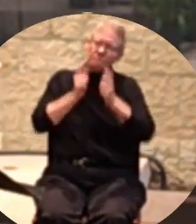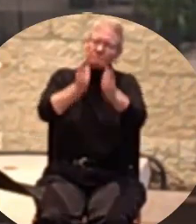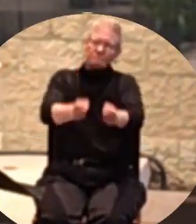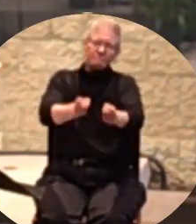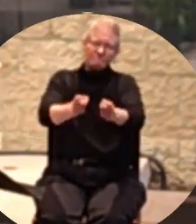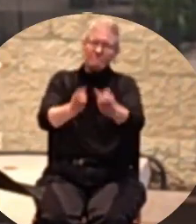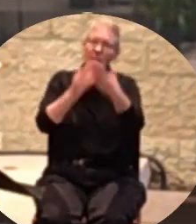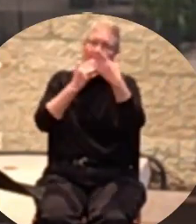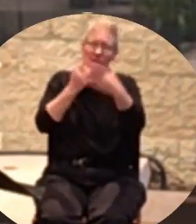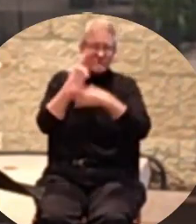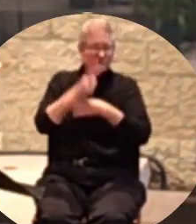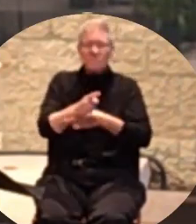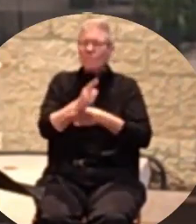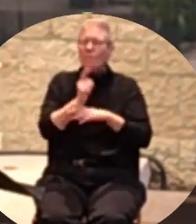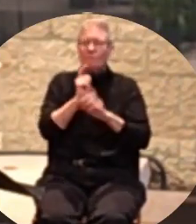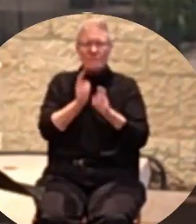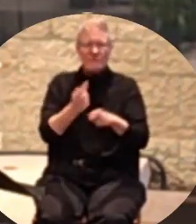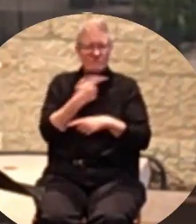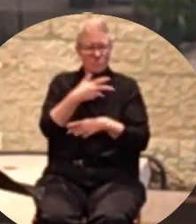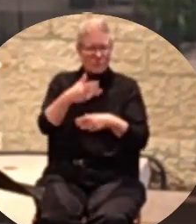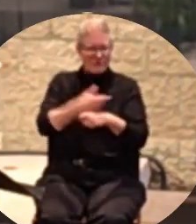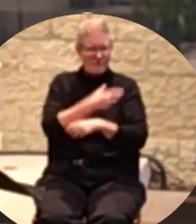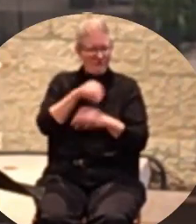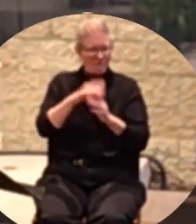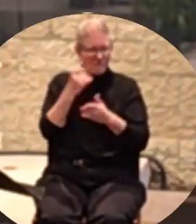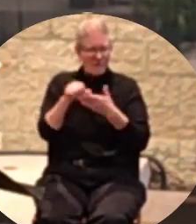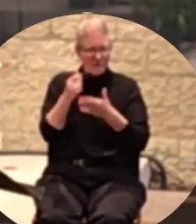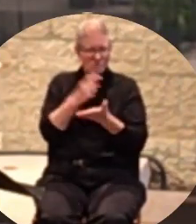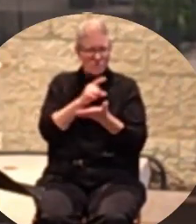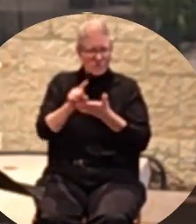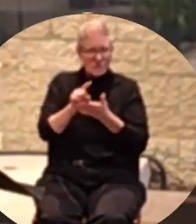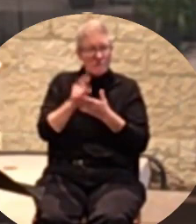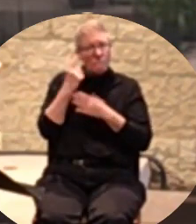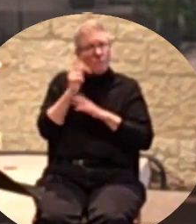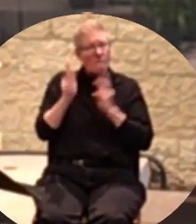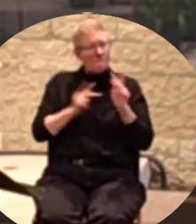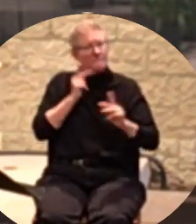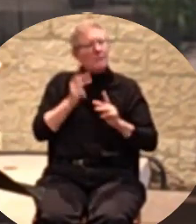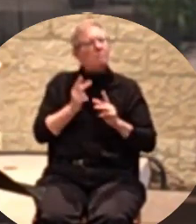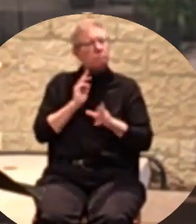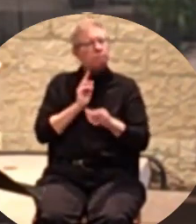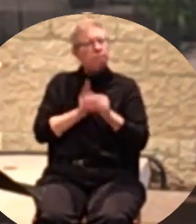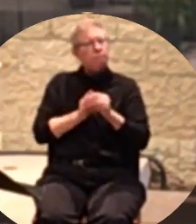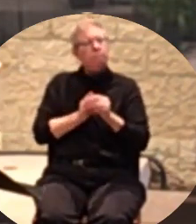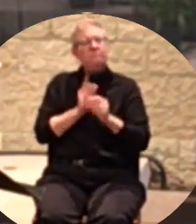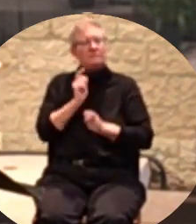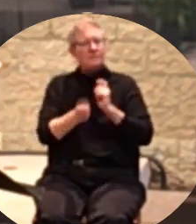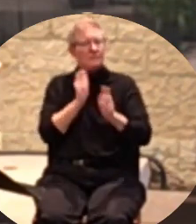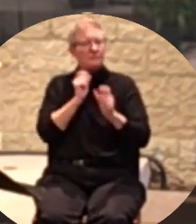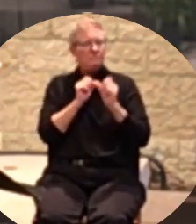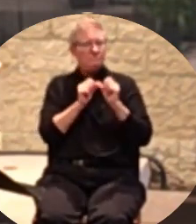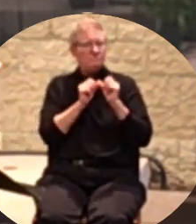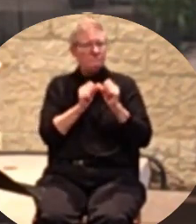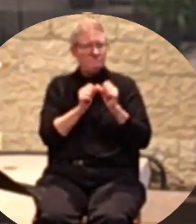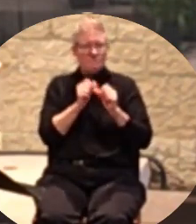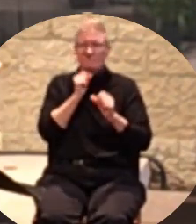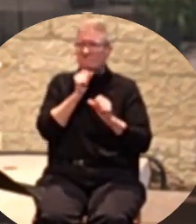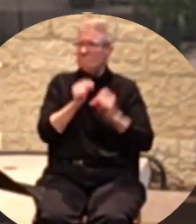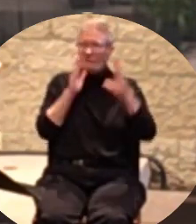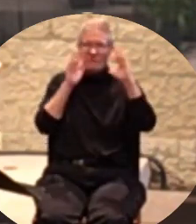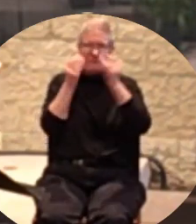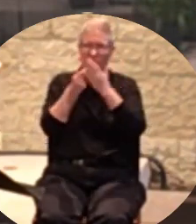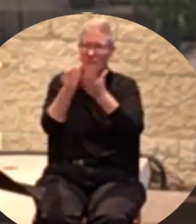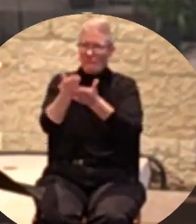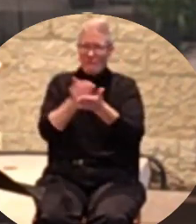we've received in the mail this week. We give thanks for those participating in our consistent giving program, our unexpected income